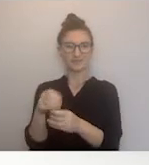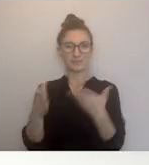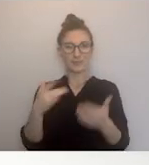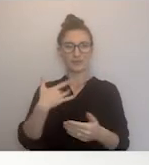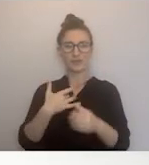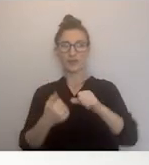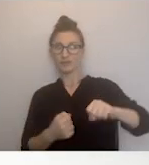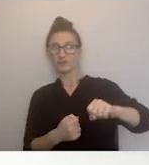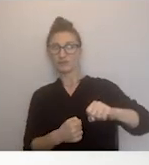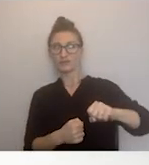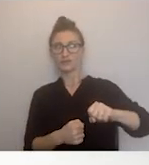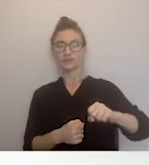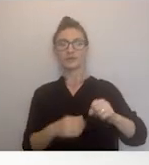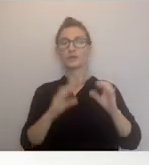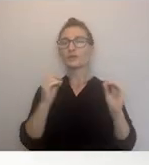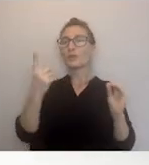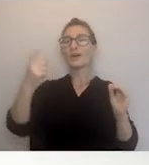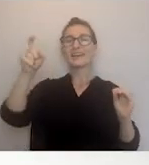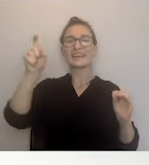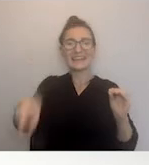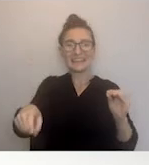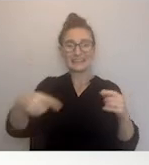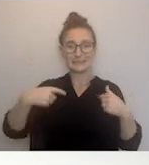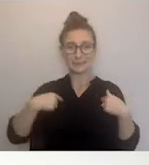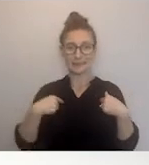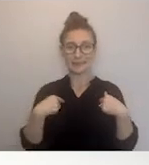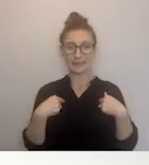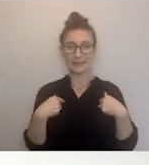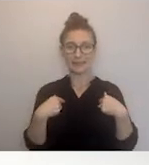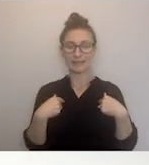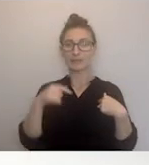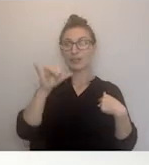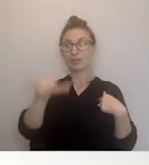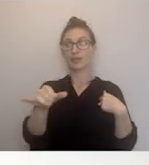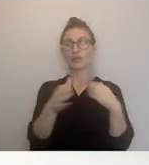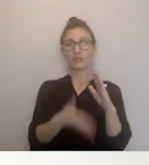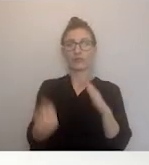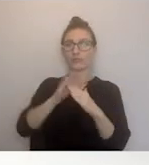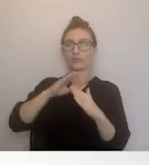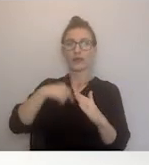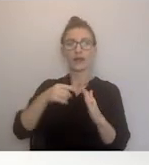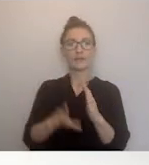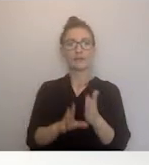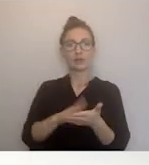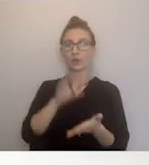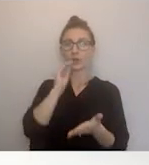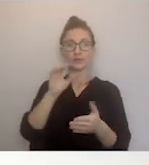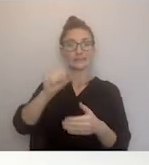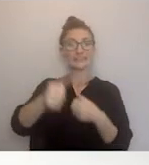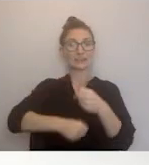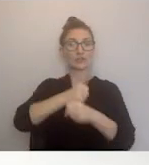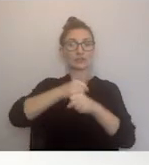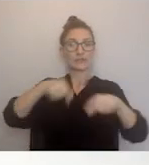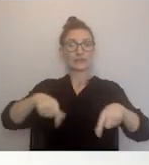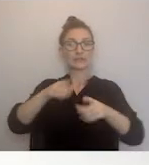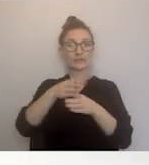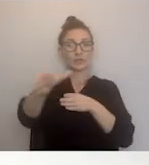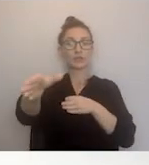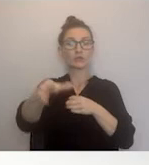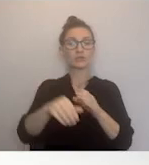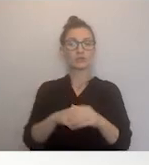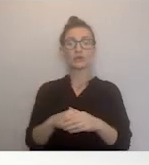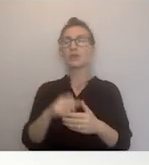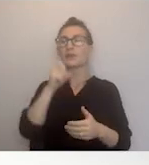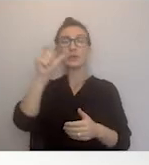because they might not want you. And no one needs you. That's the biggest thing I've learned over my 10 years in this field, is that no one needs you,